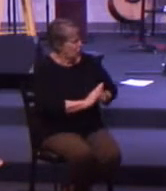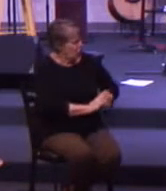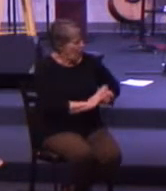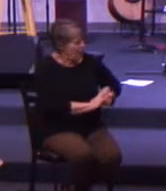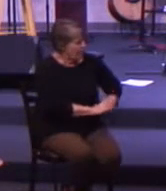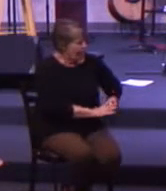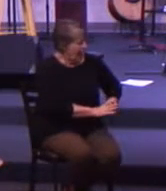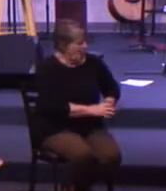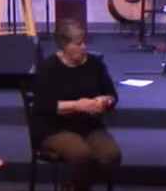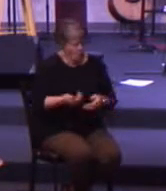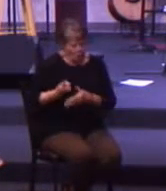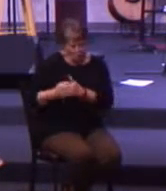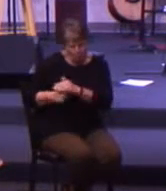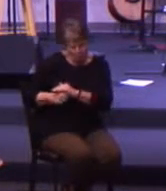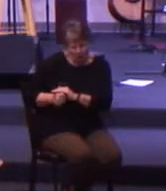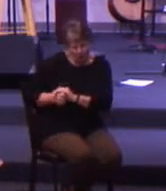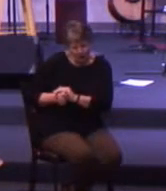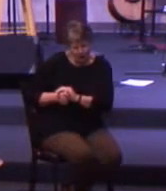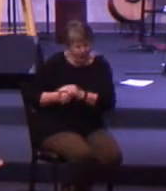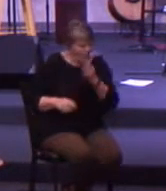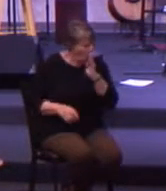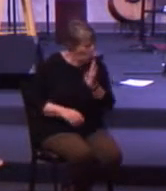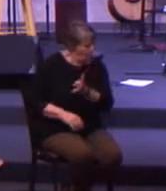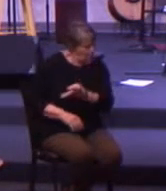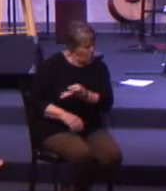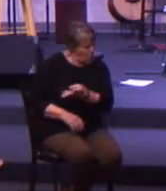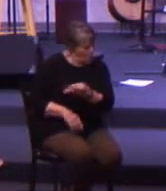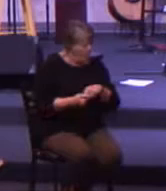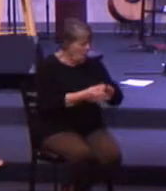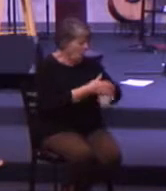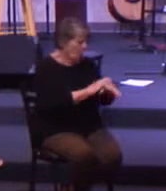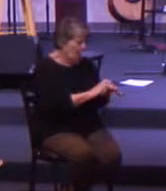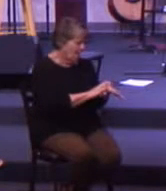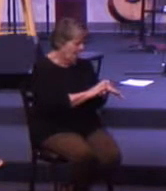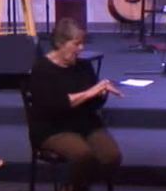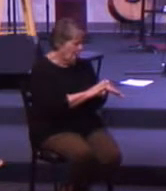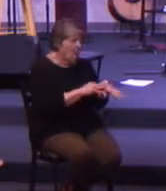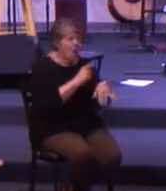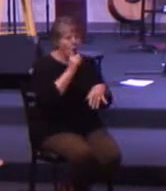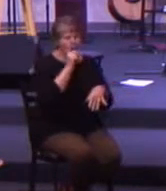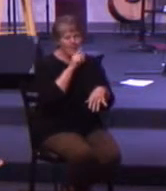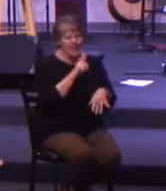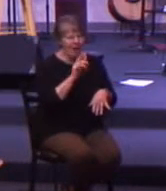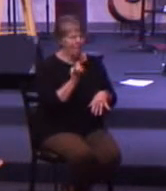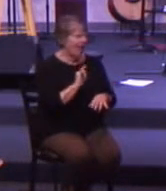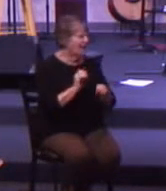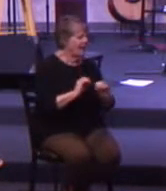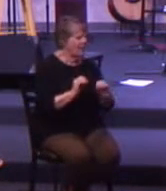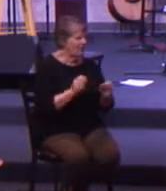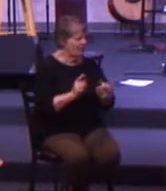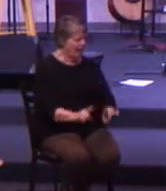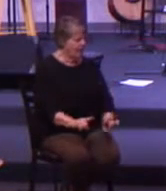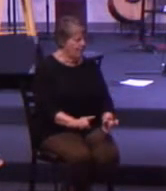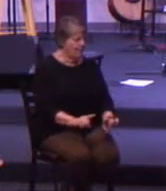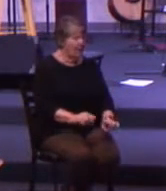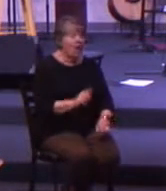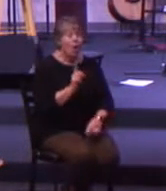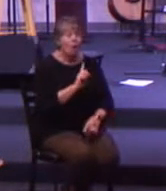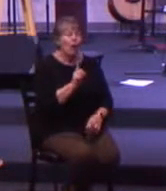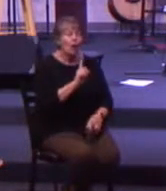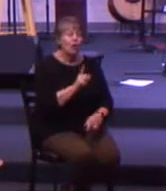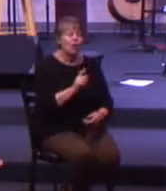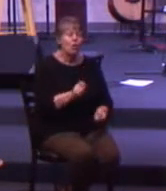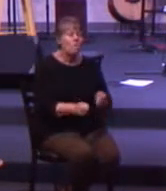or ignore or hide or pretend like it's not there. Wherever you're stuck is exactly the area where you most